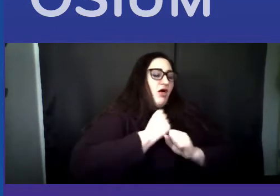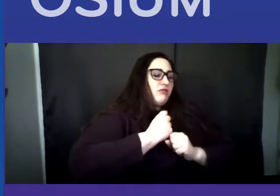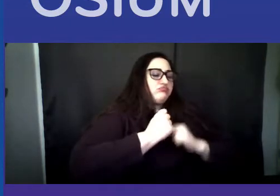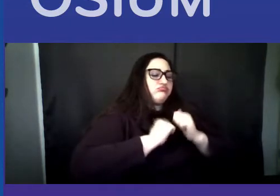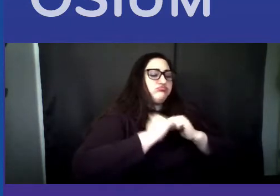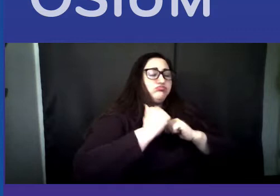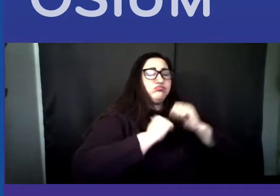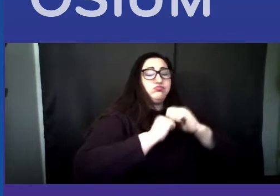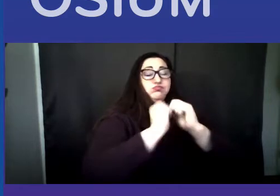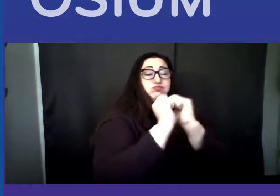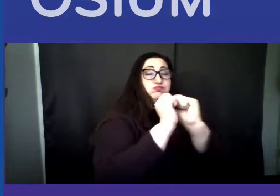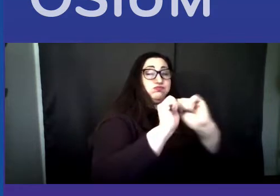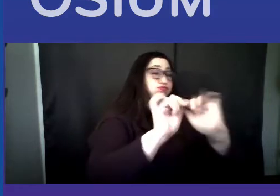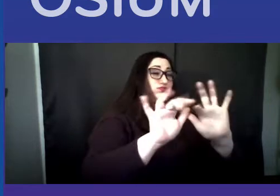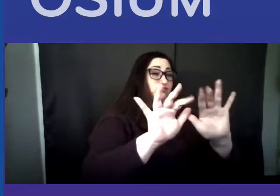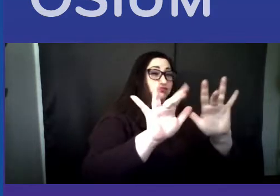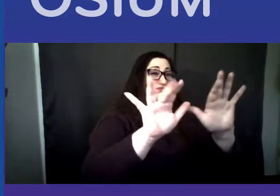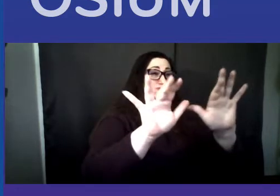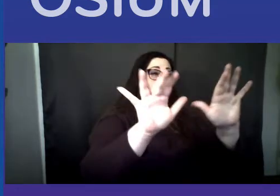is this world?